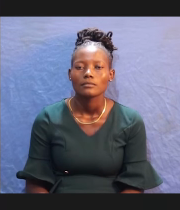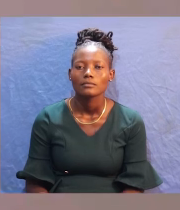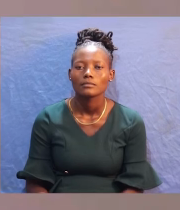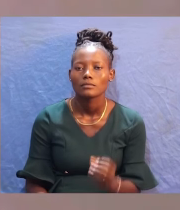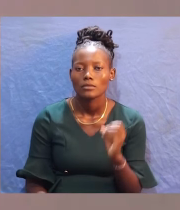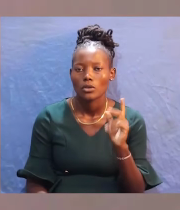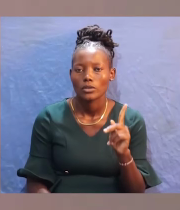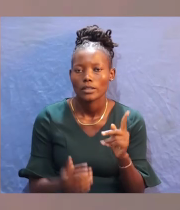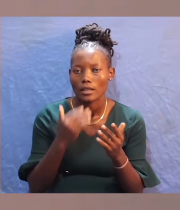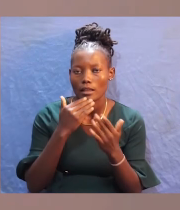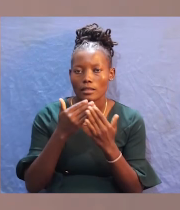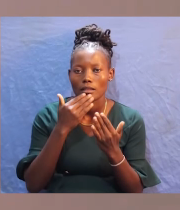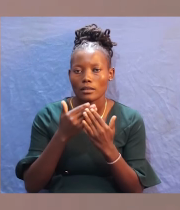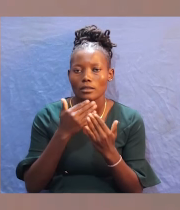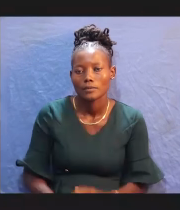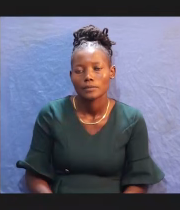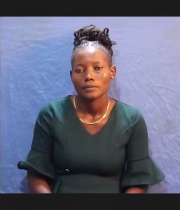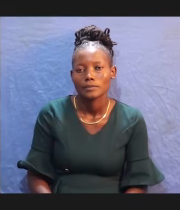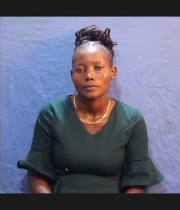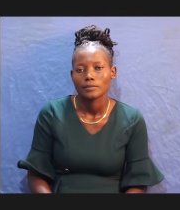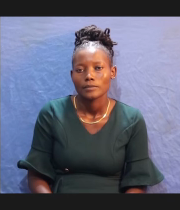Okay, thank you. Welcome.